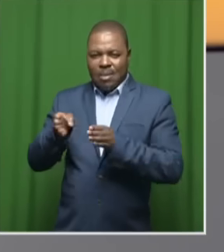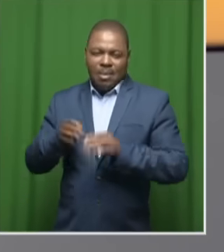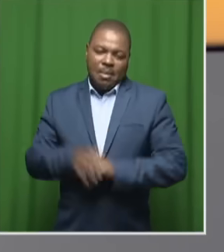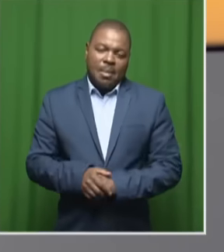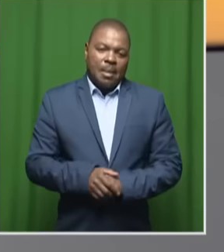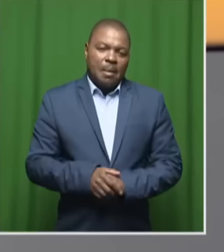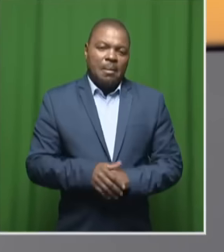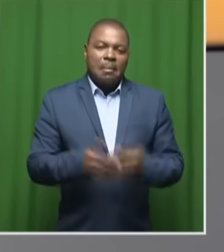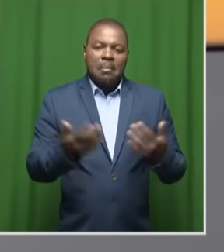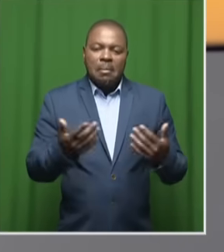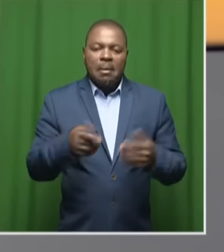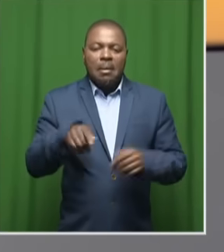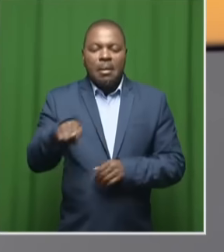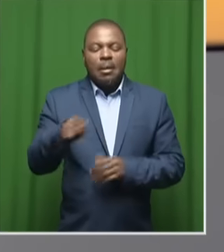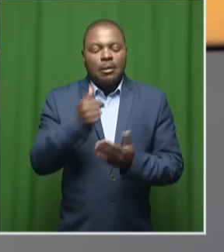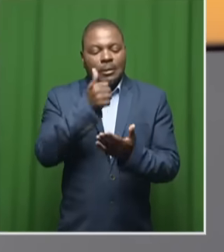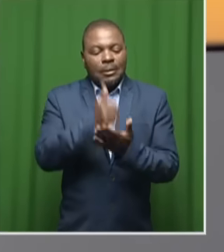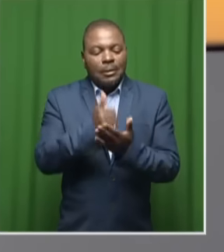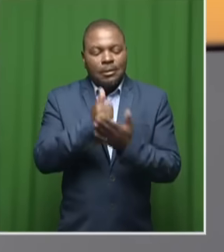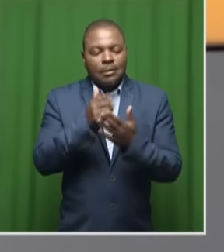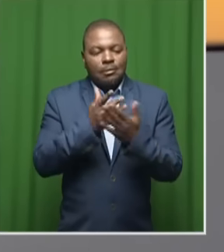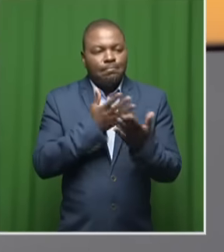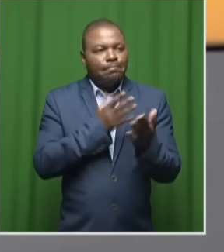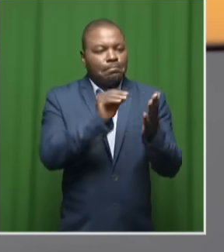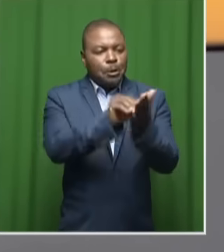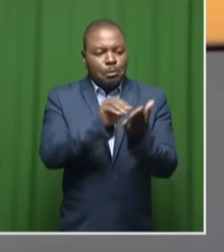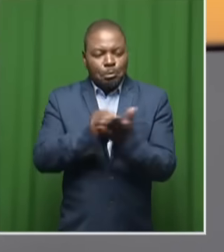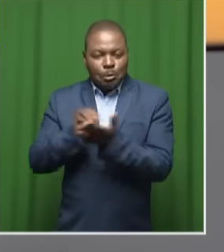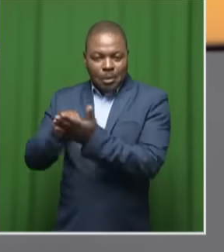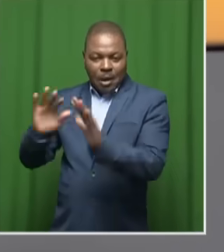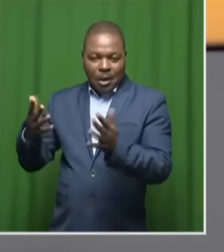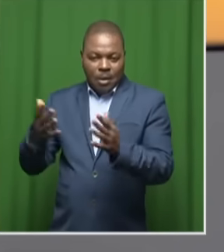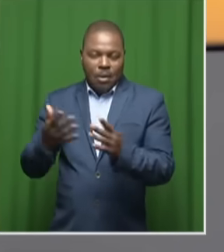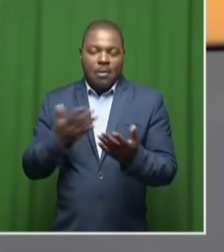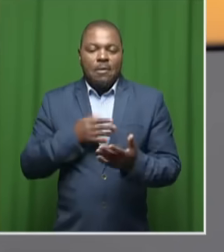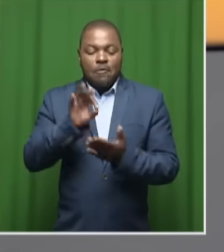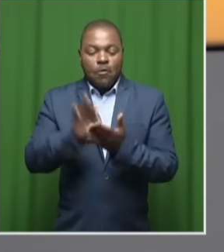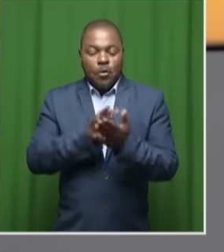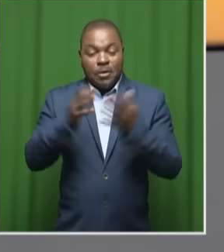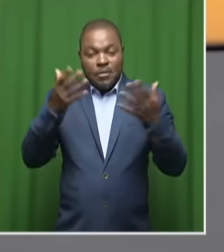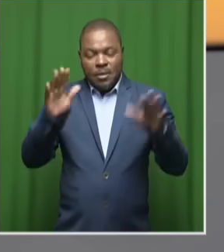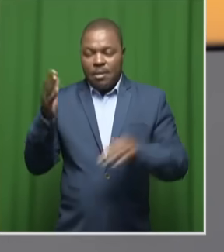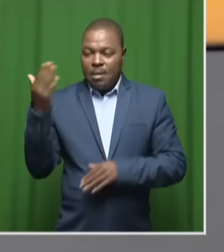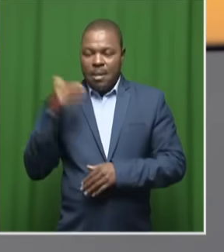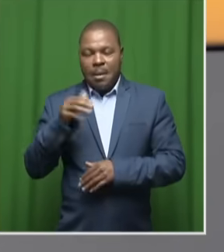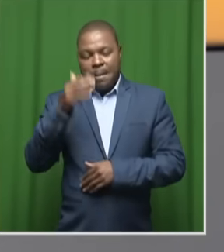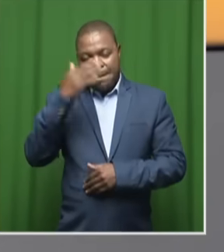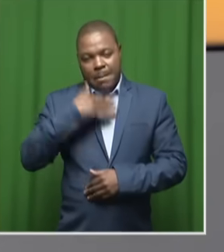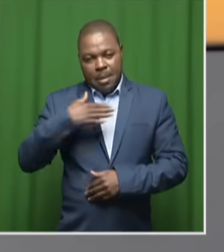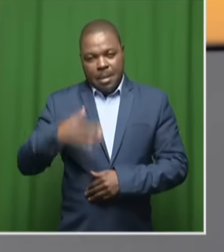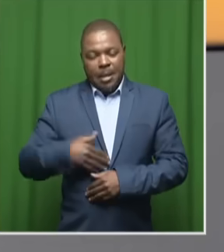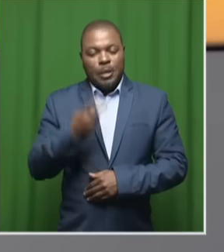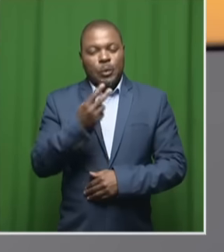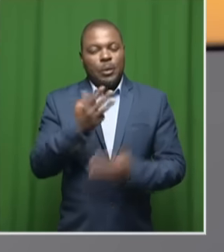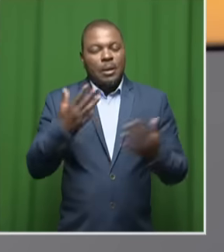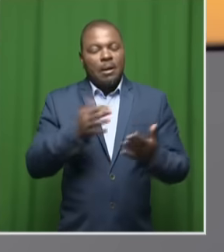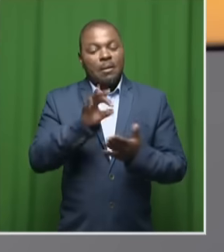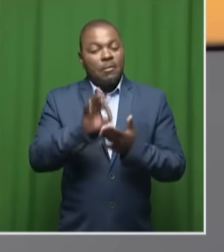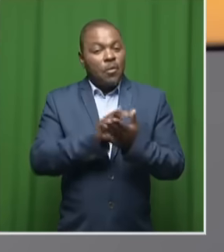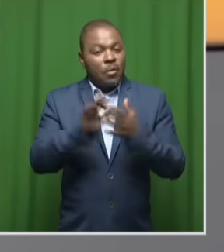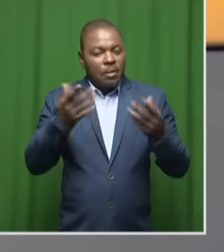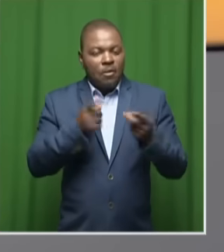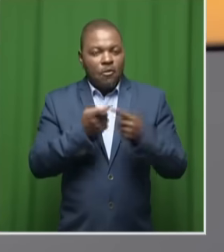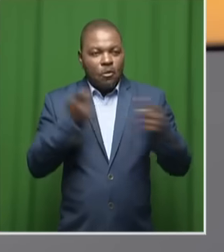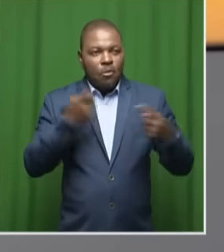of the seat allocations that we saw coming out of the May 29th elections. So we're going to look nationally,